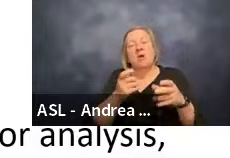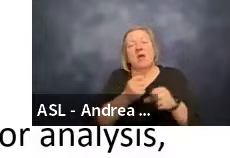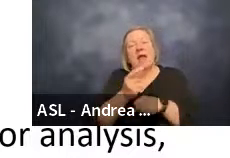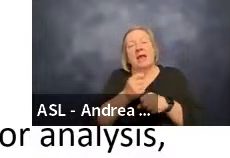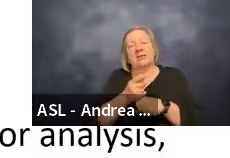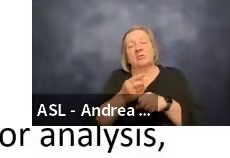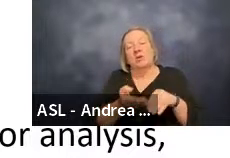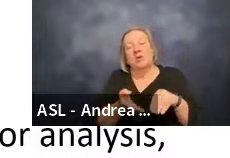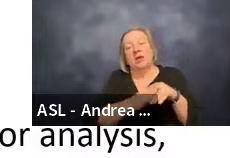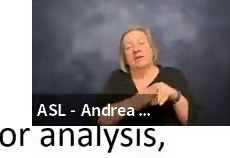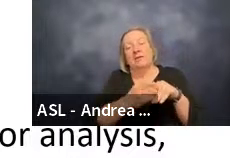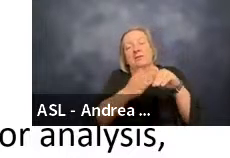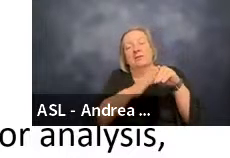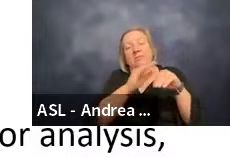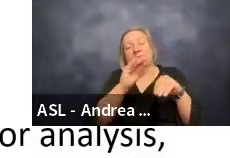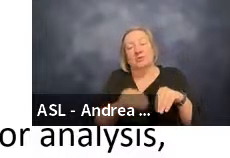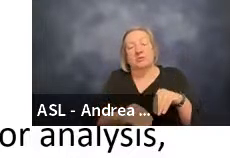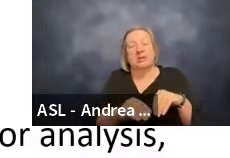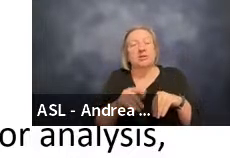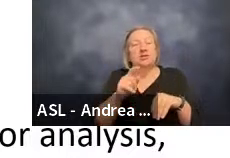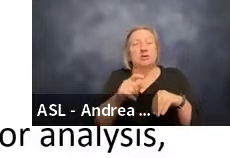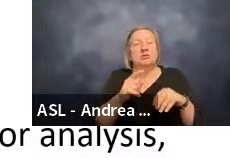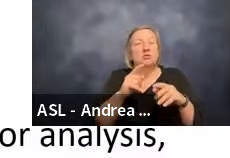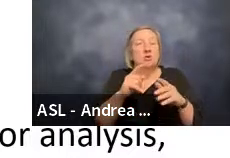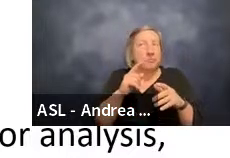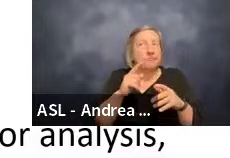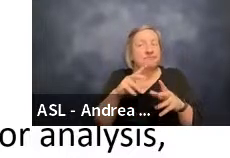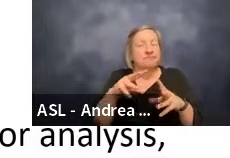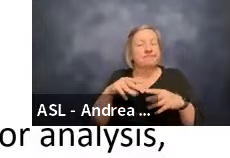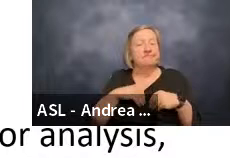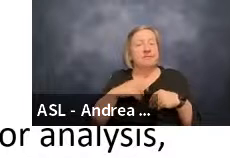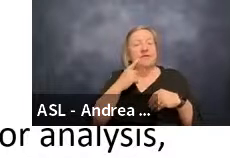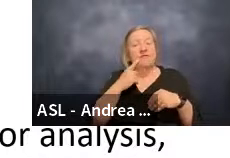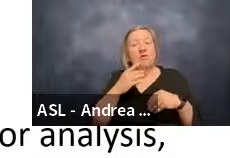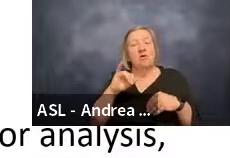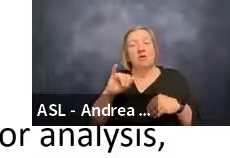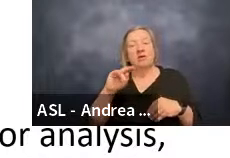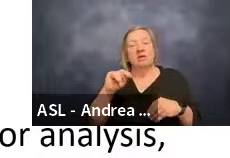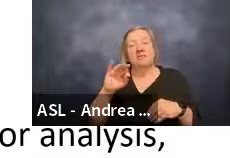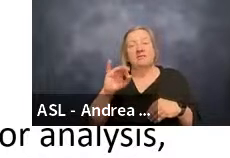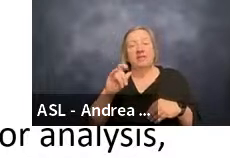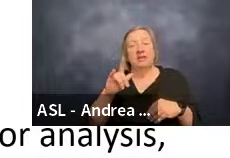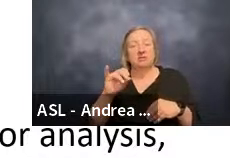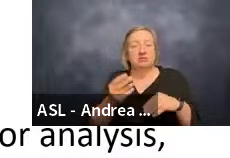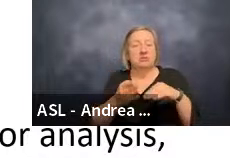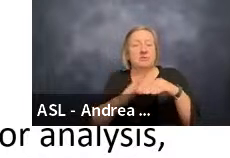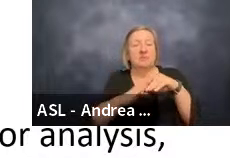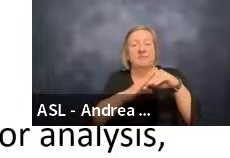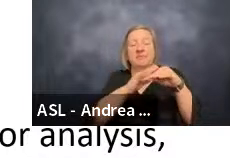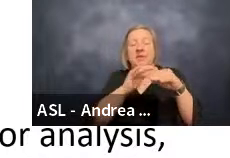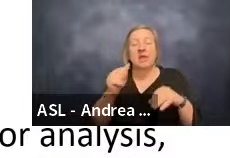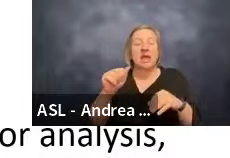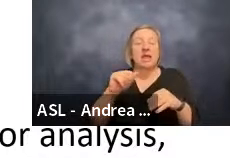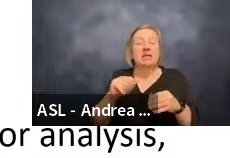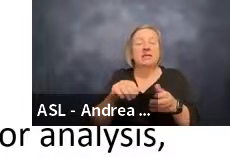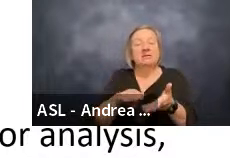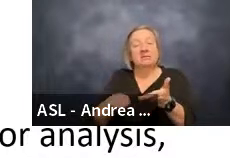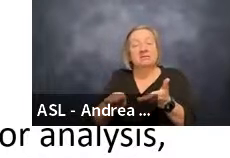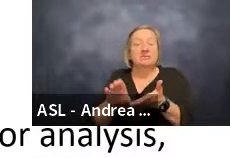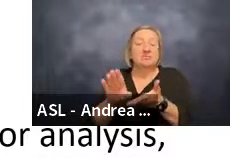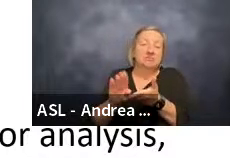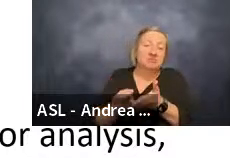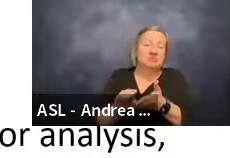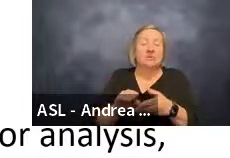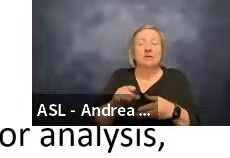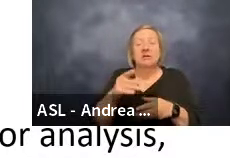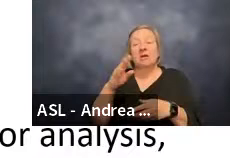escalation percentage should be to account for inflation, as well as any discounts, exemptions, whether that's